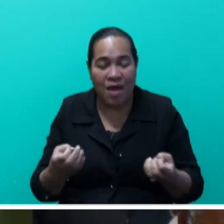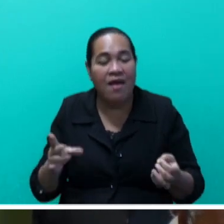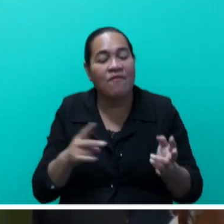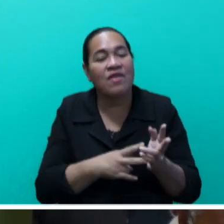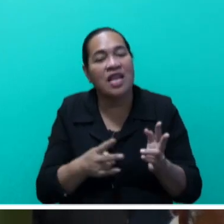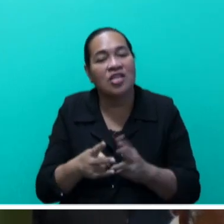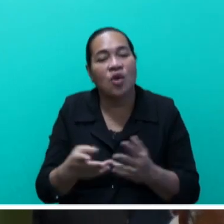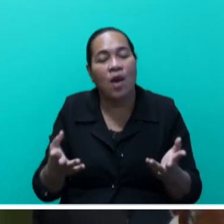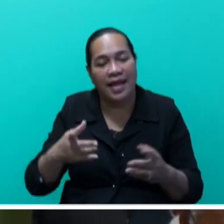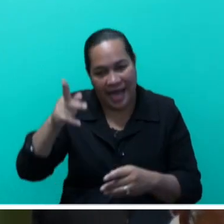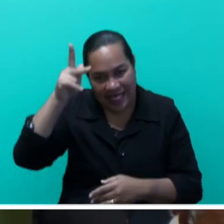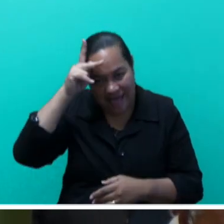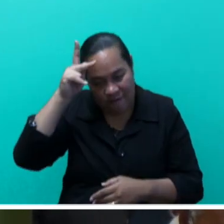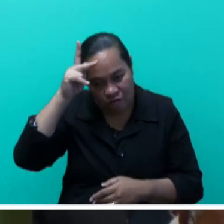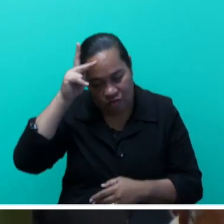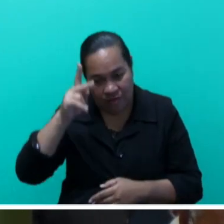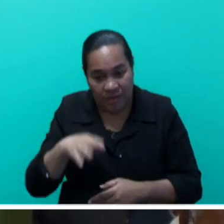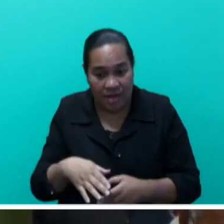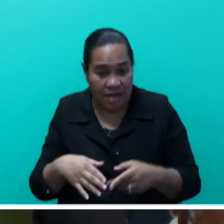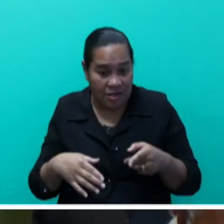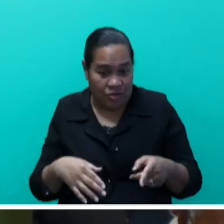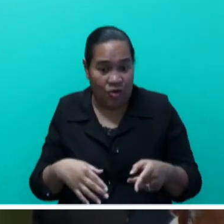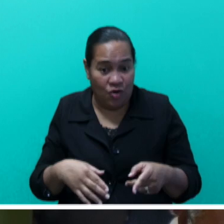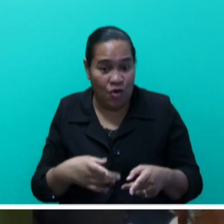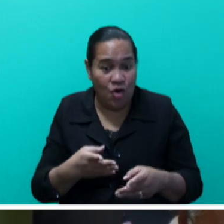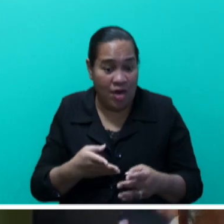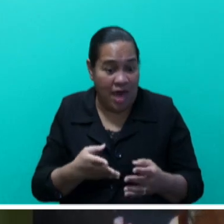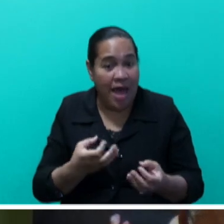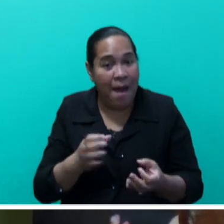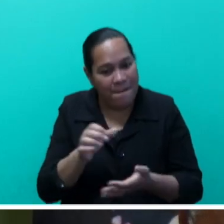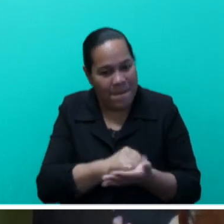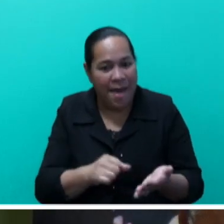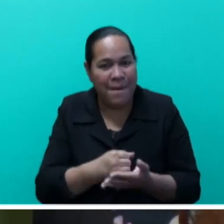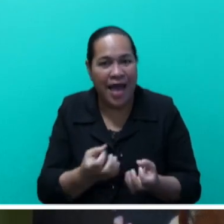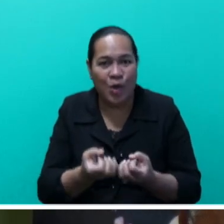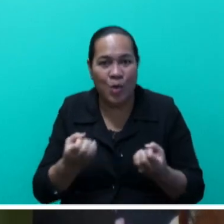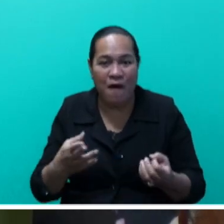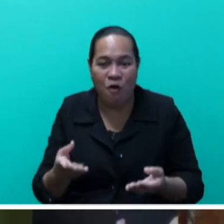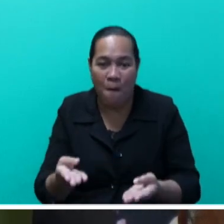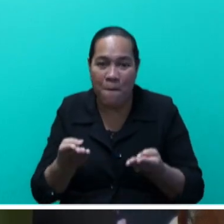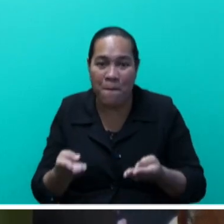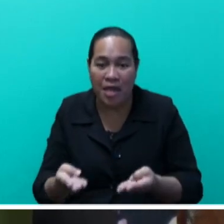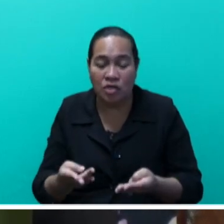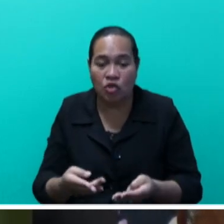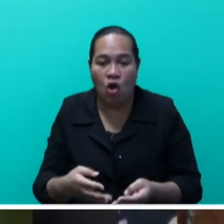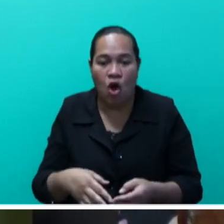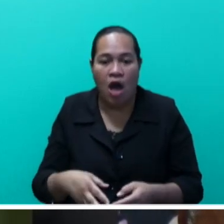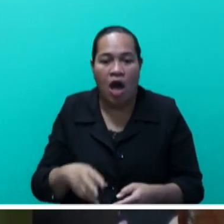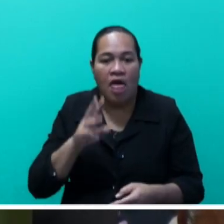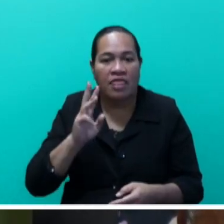Kandavusa. She was through the baking equipment, she was able to produce about 3 batches of